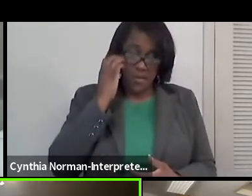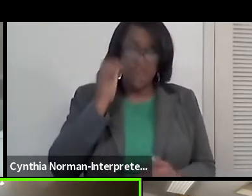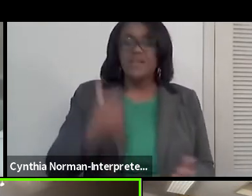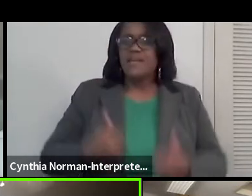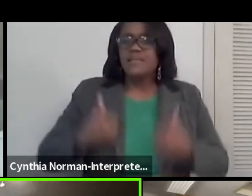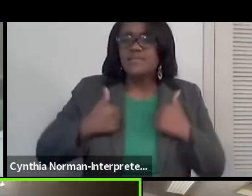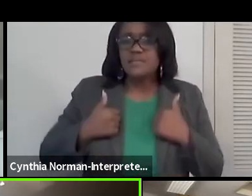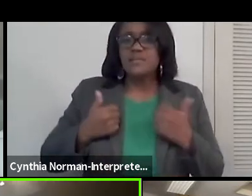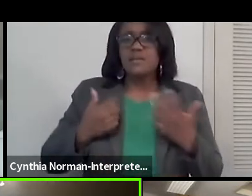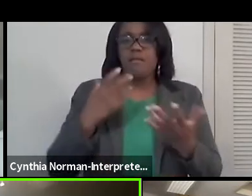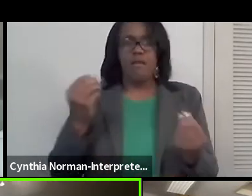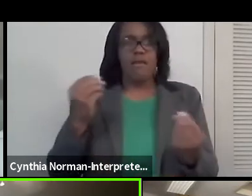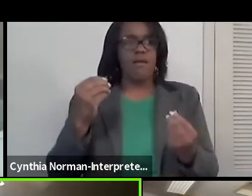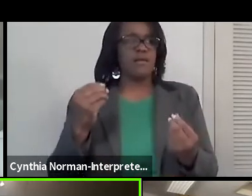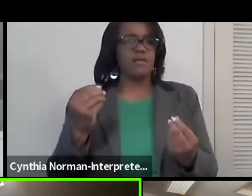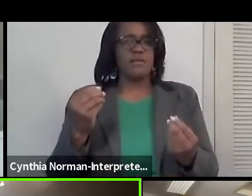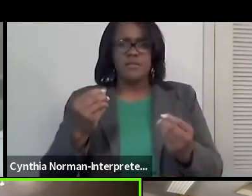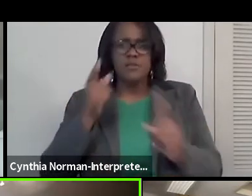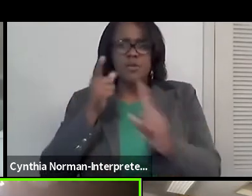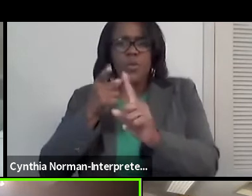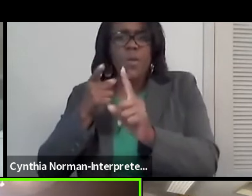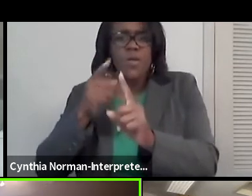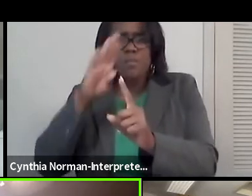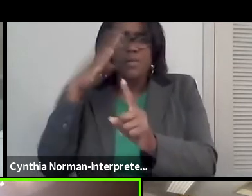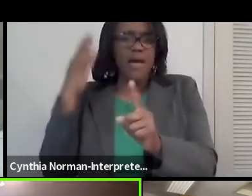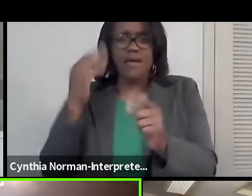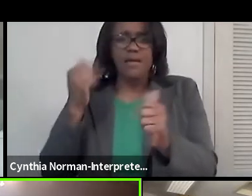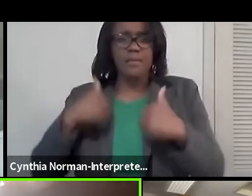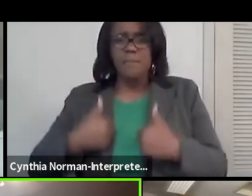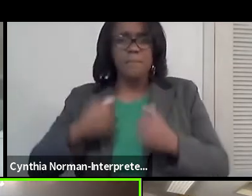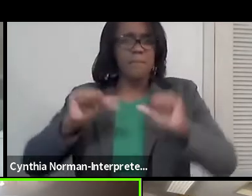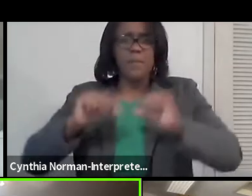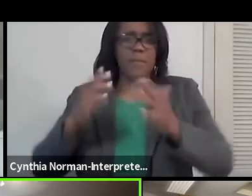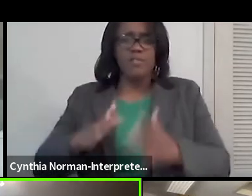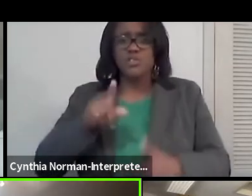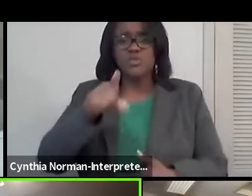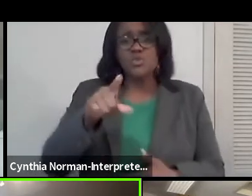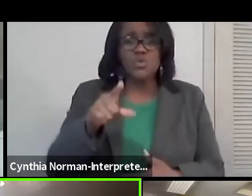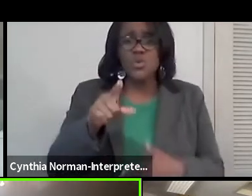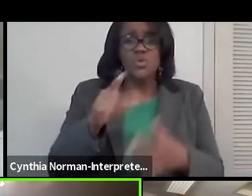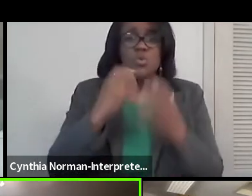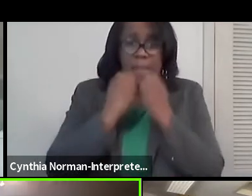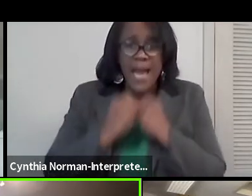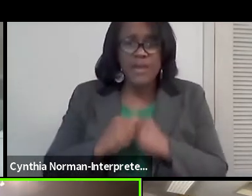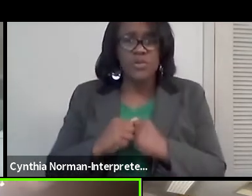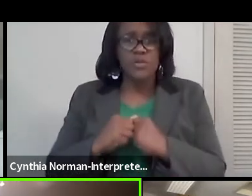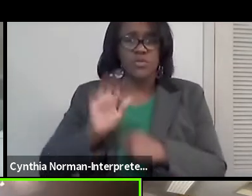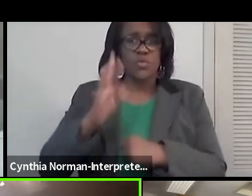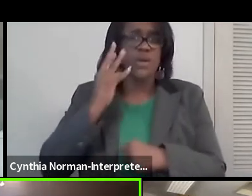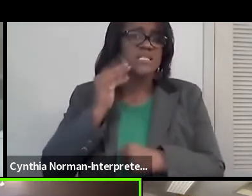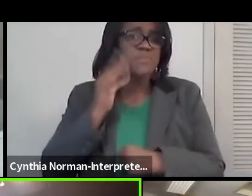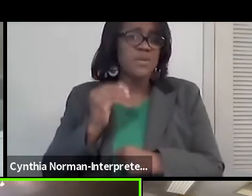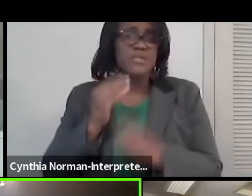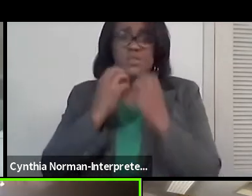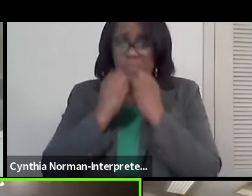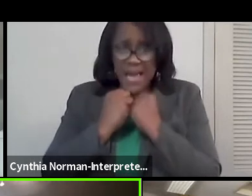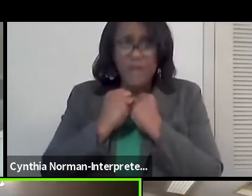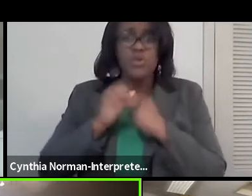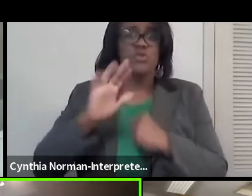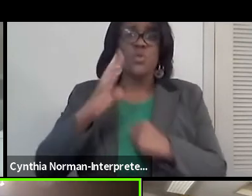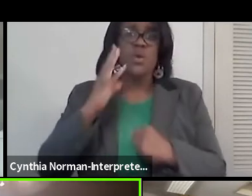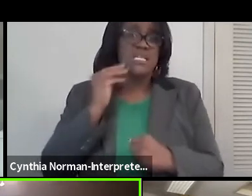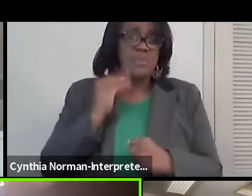aspiring Black mammalogists that you matter, your experiences matter, your experiences are valid. Please do not allow yourself